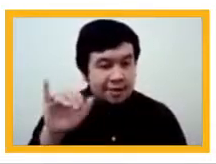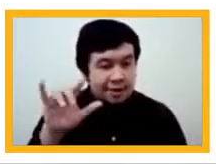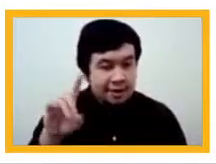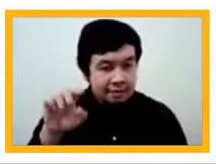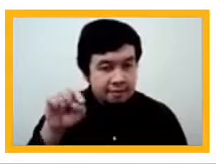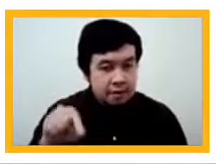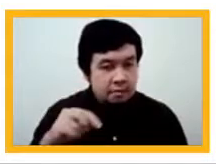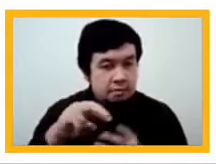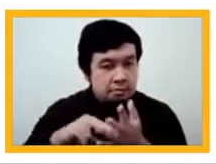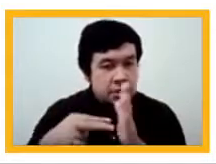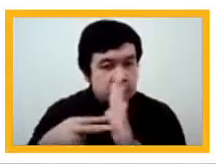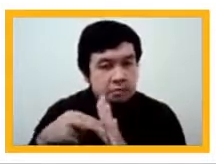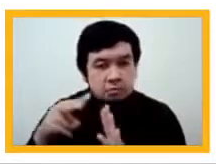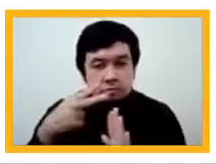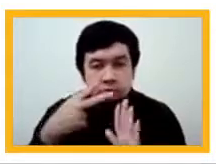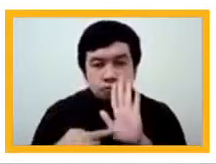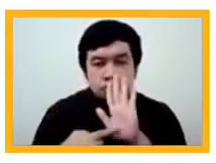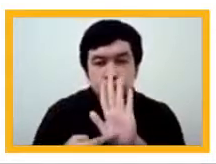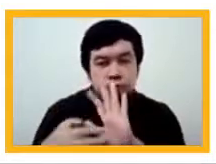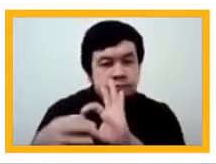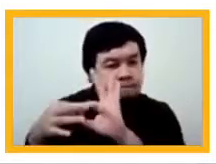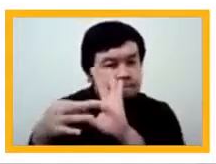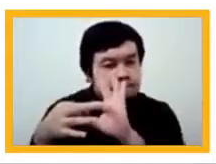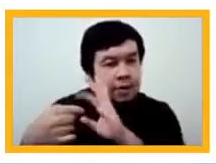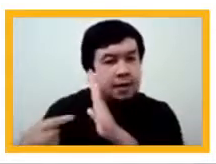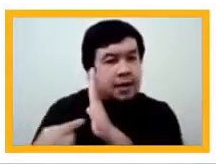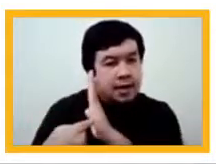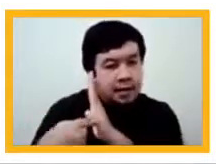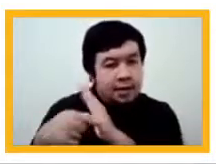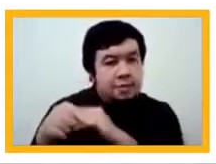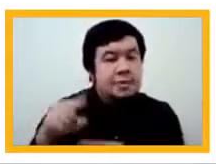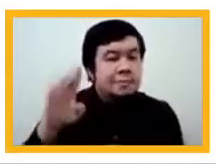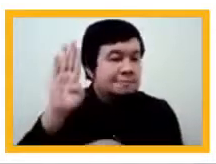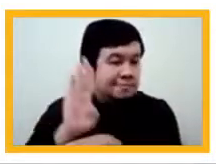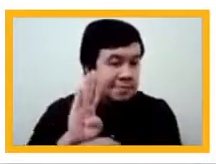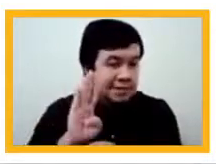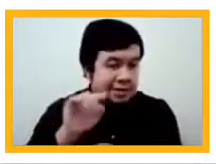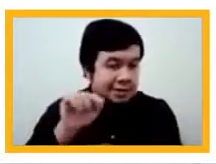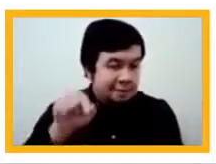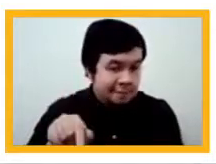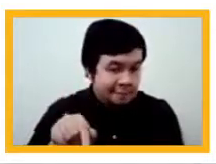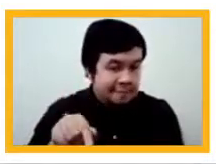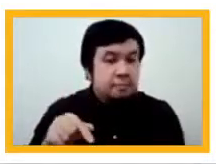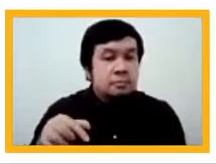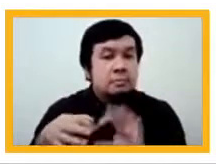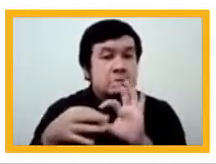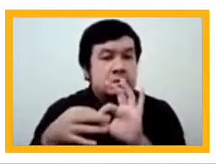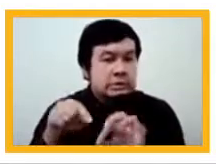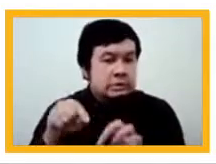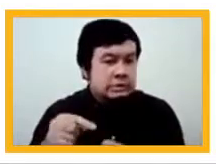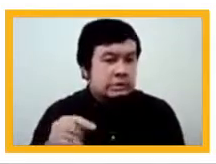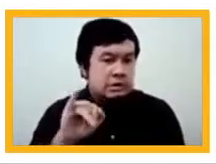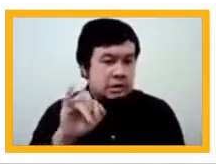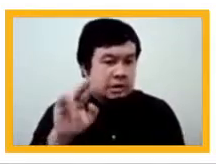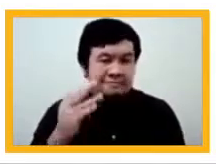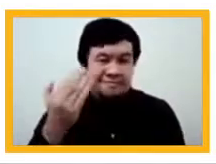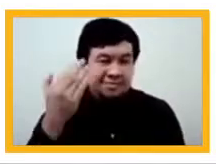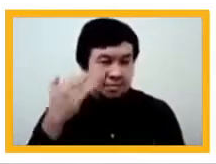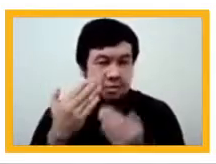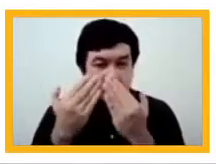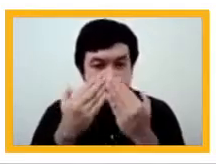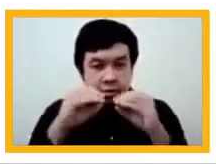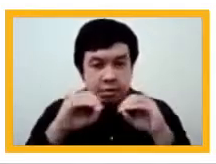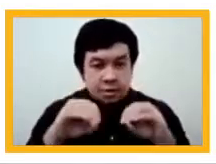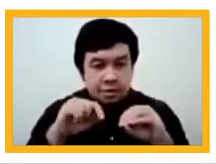collaboration between technology industry, fourth industrial revolution industry, and education, which isn't there yet. But you're also touching on